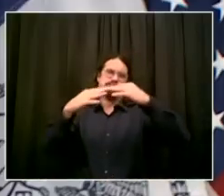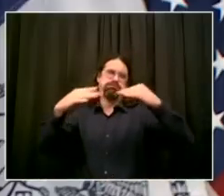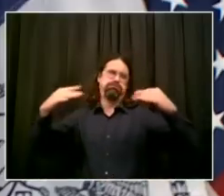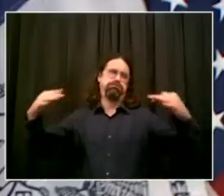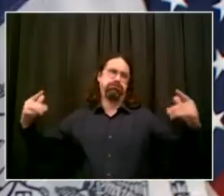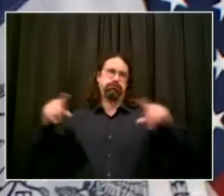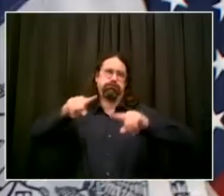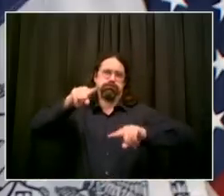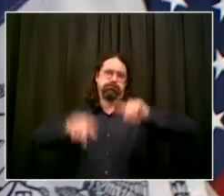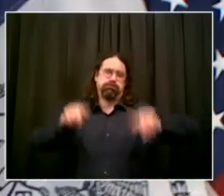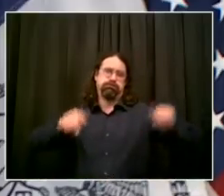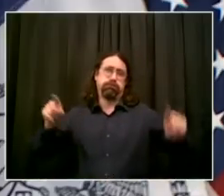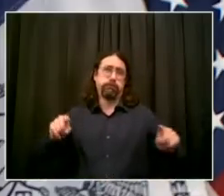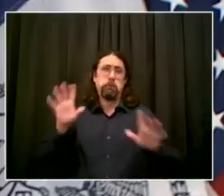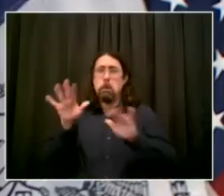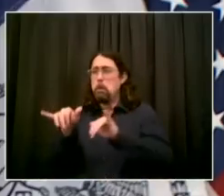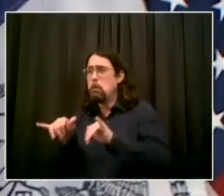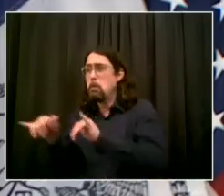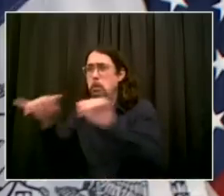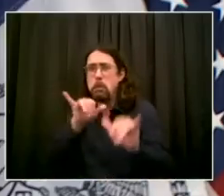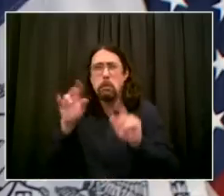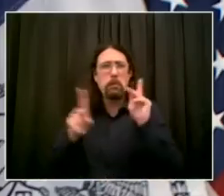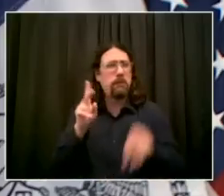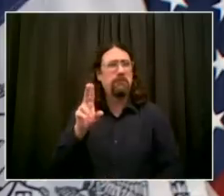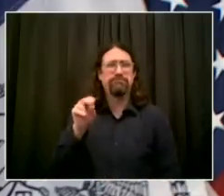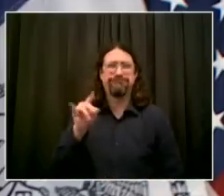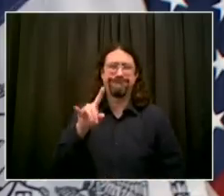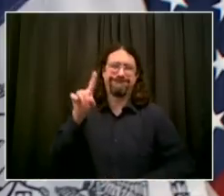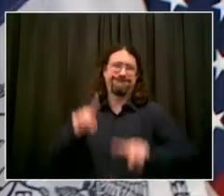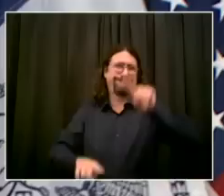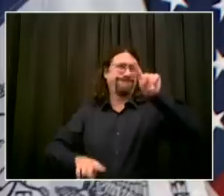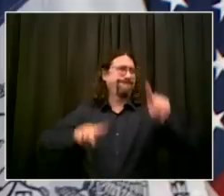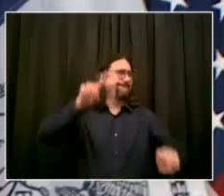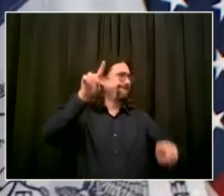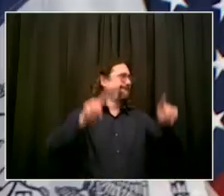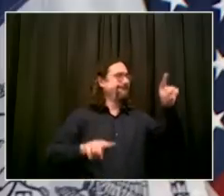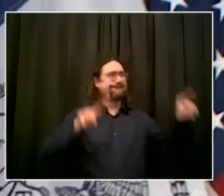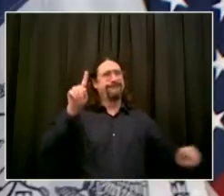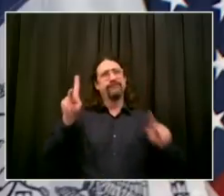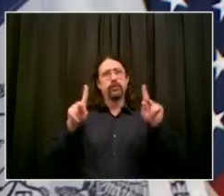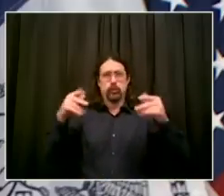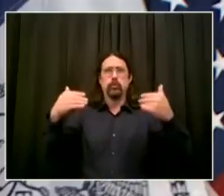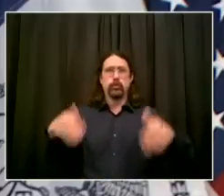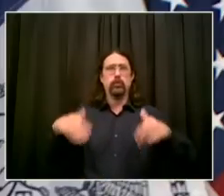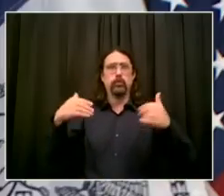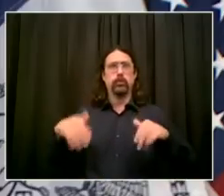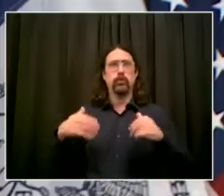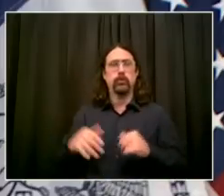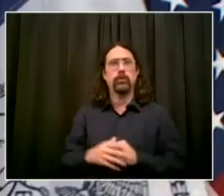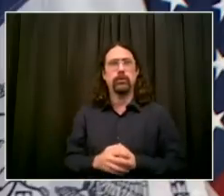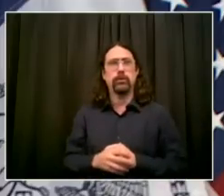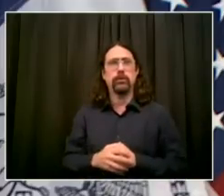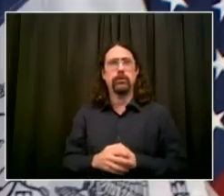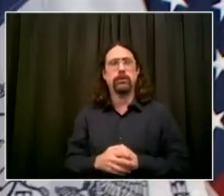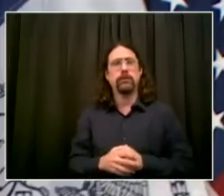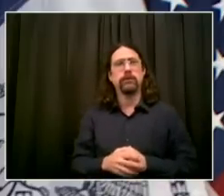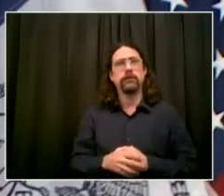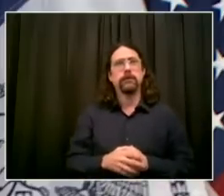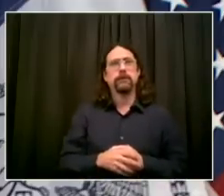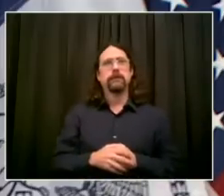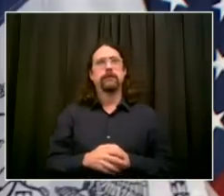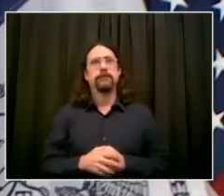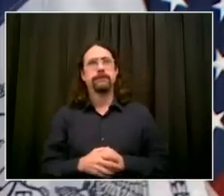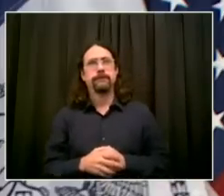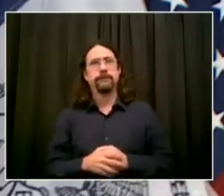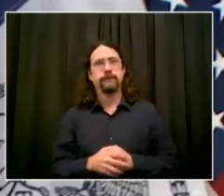Now, how do you know what zone you're in? This is a very fair question. People need answers. where you live, where you work, where you go to school, which zone is it